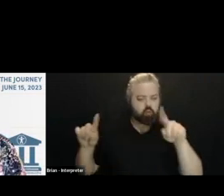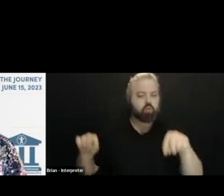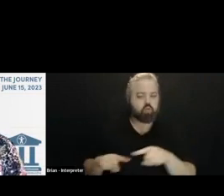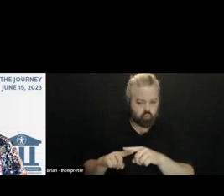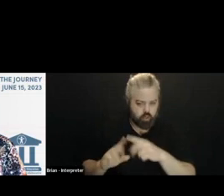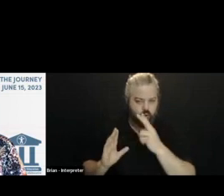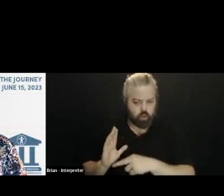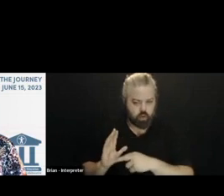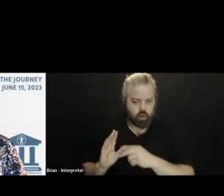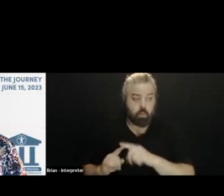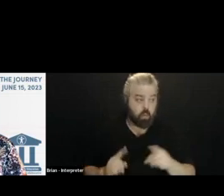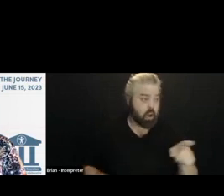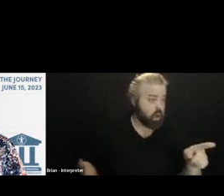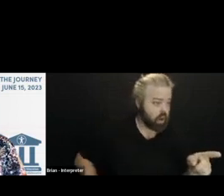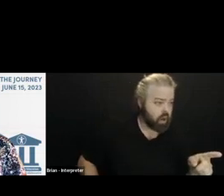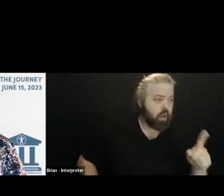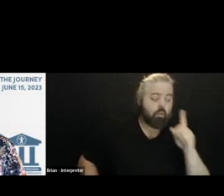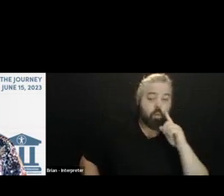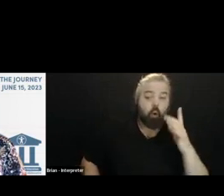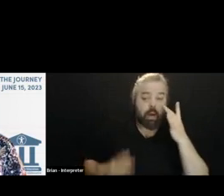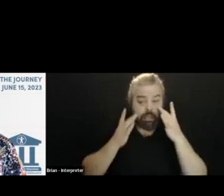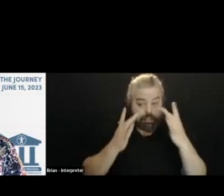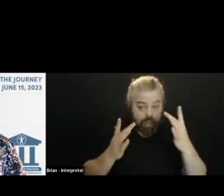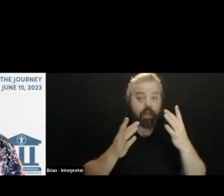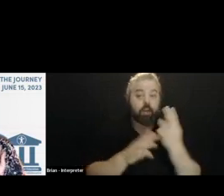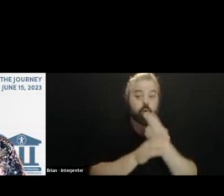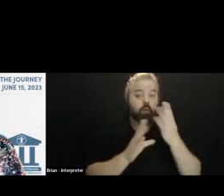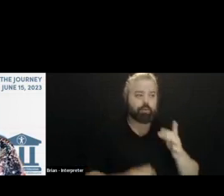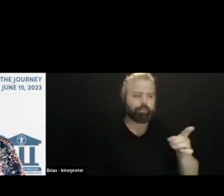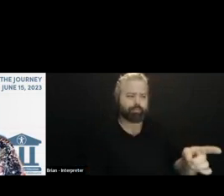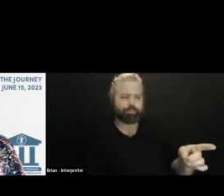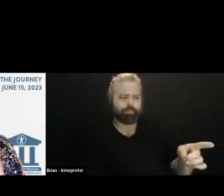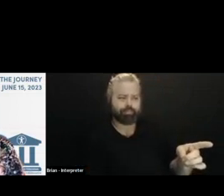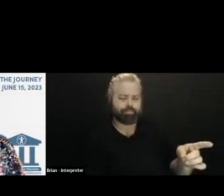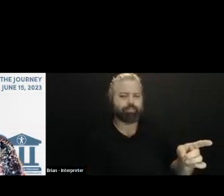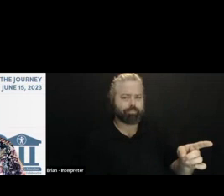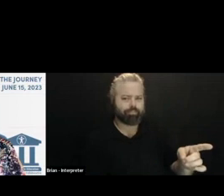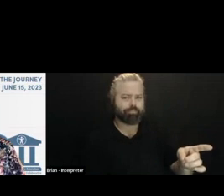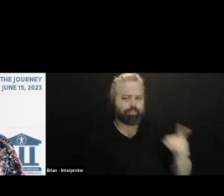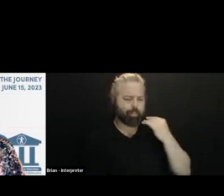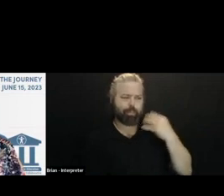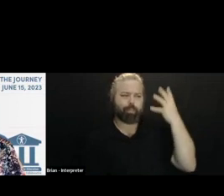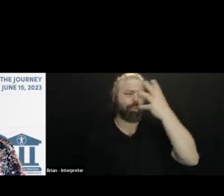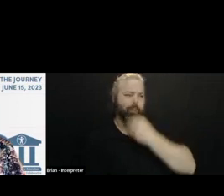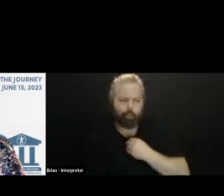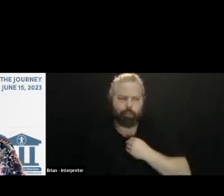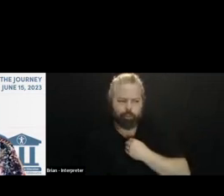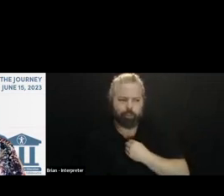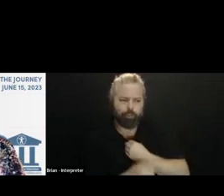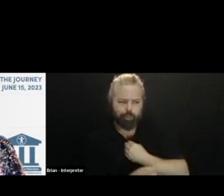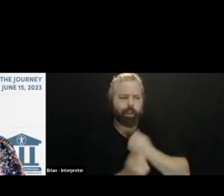users, I think it's a beautiful site, right? There is a lot of graphics, colors,